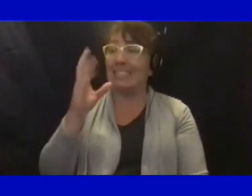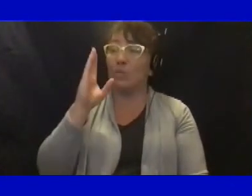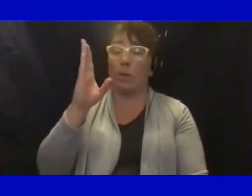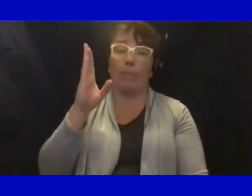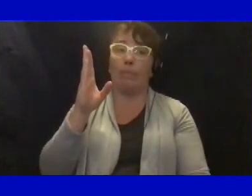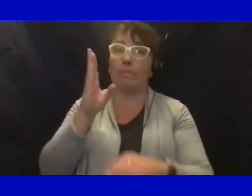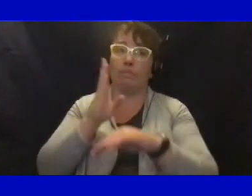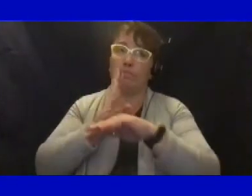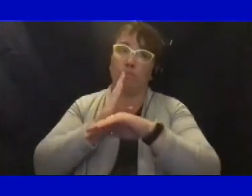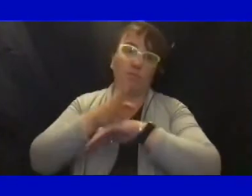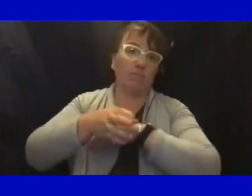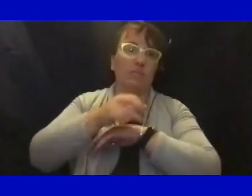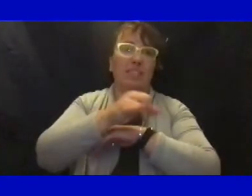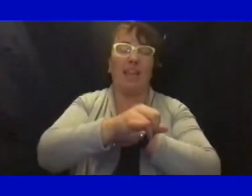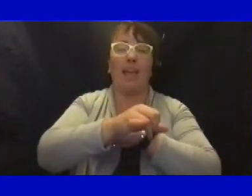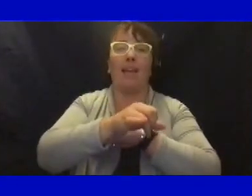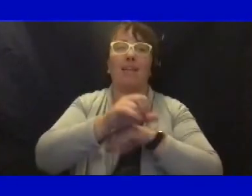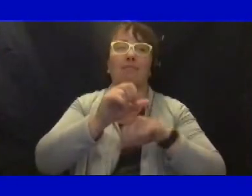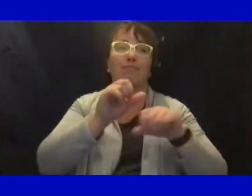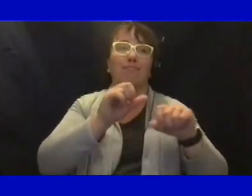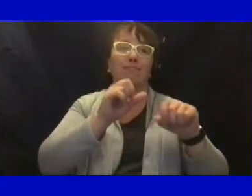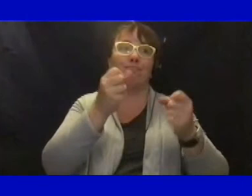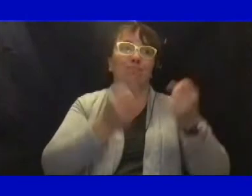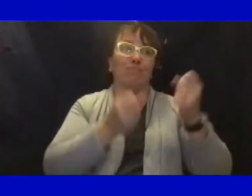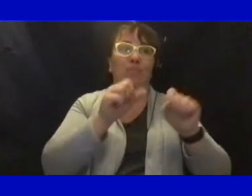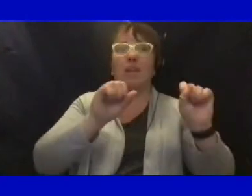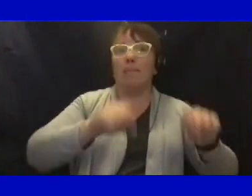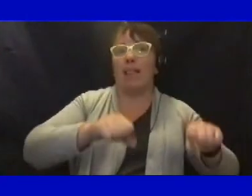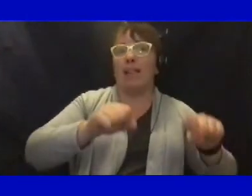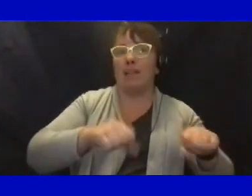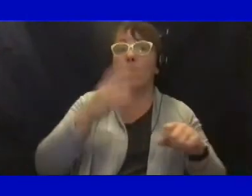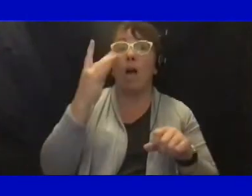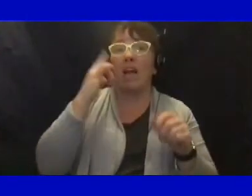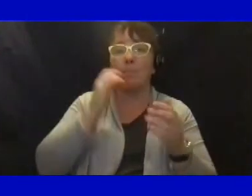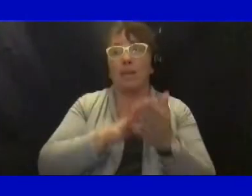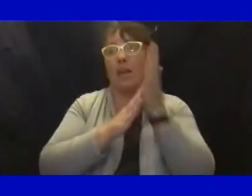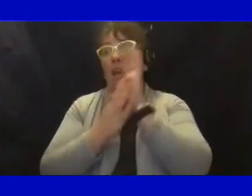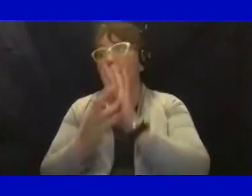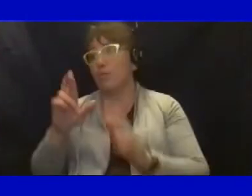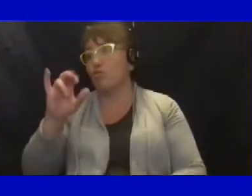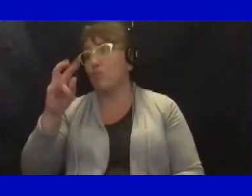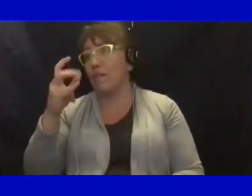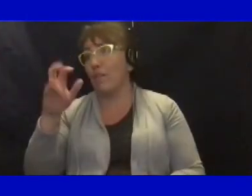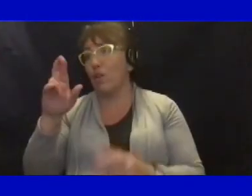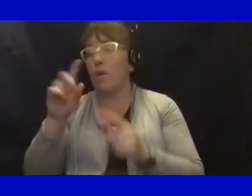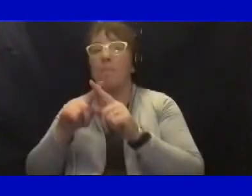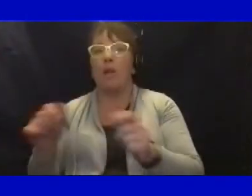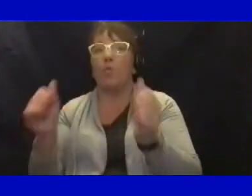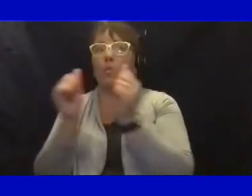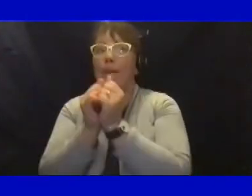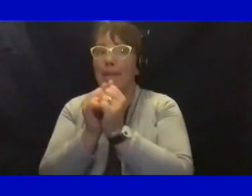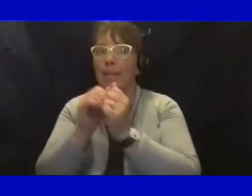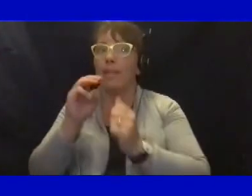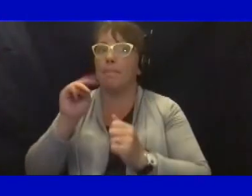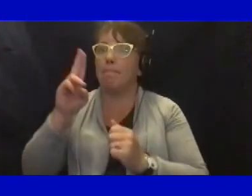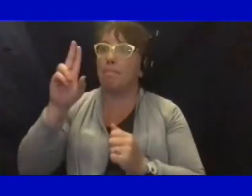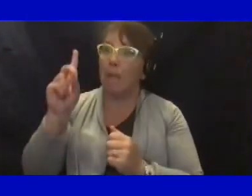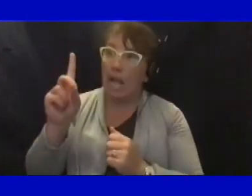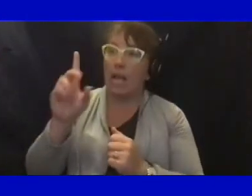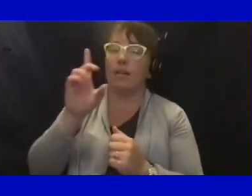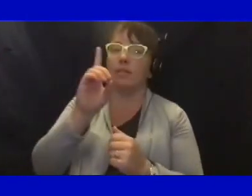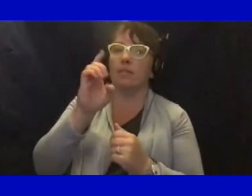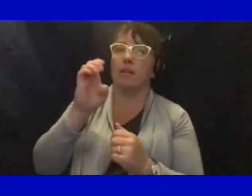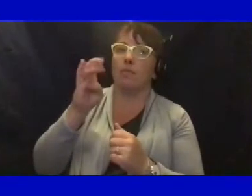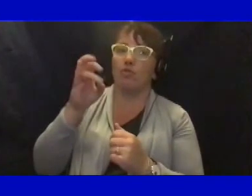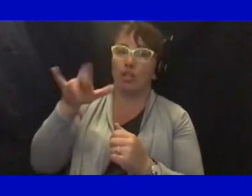vehicles. Traditionally, that turns into a river, and now with this burn that completely devastated the upper portions and